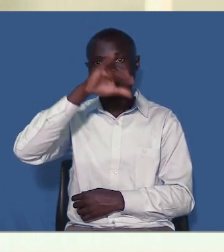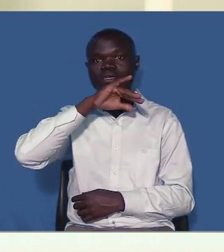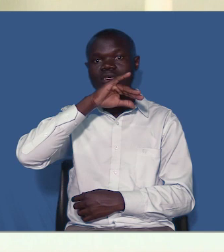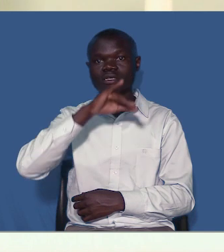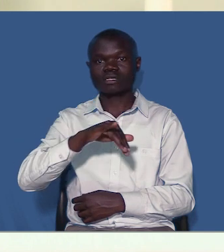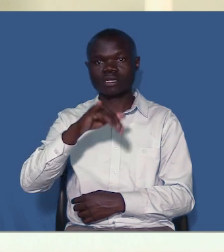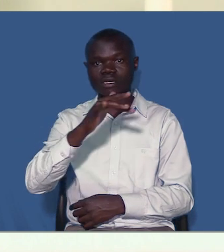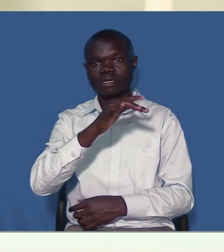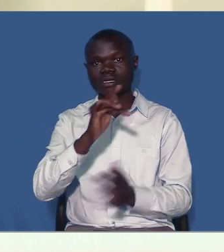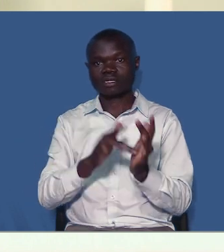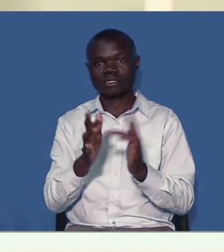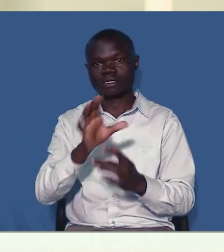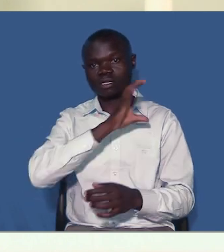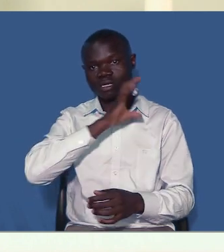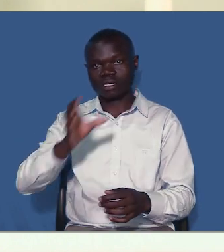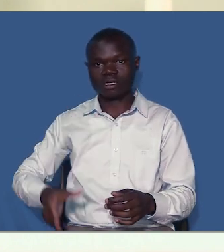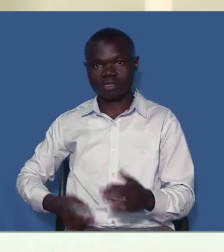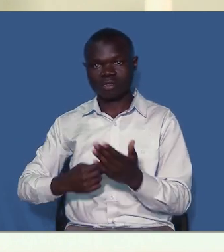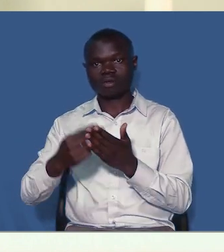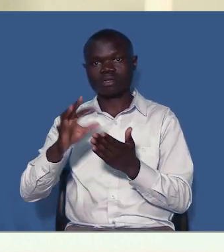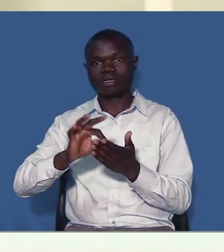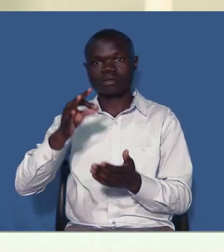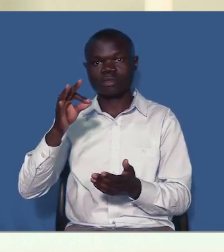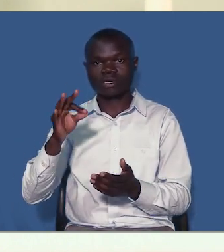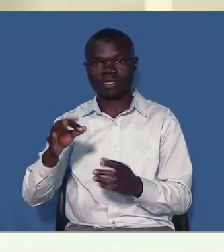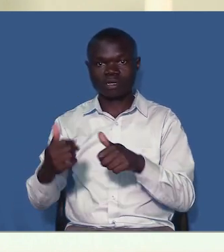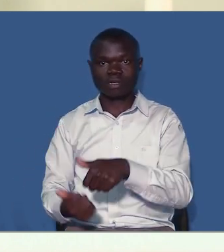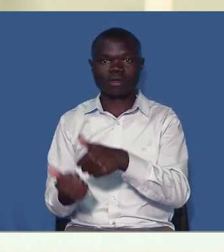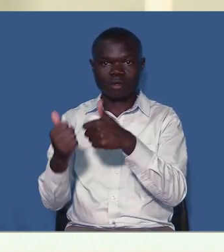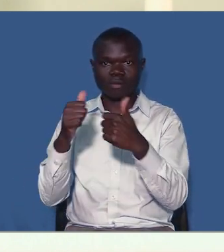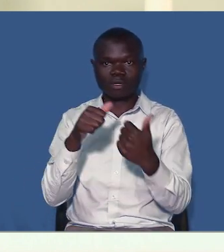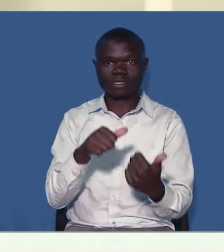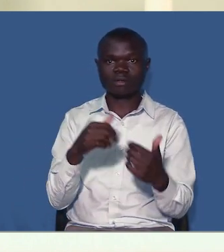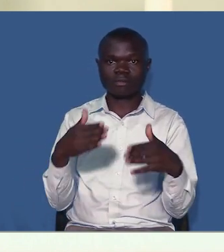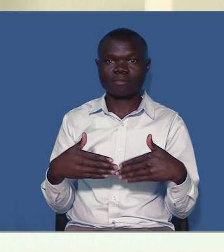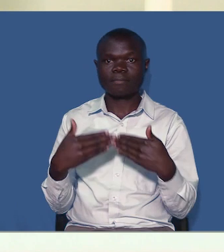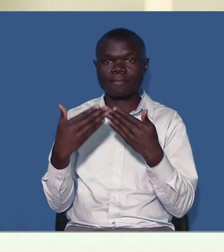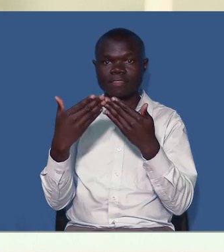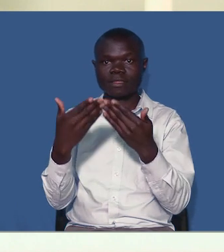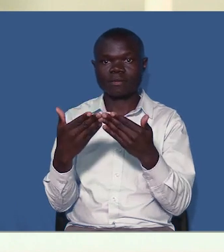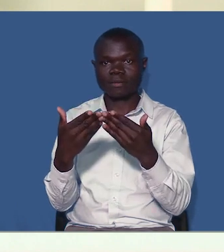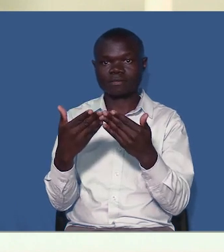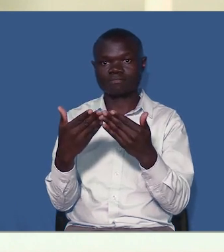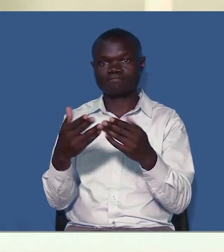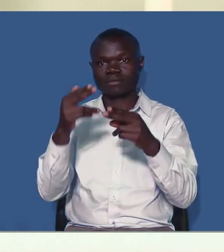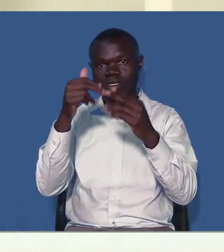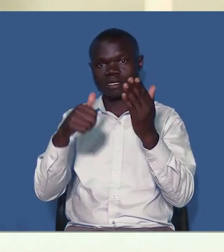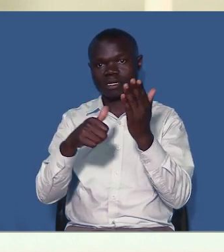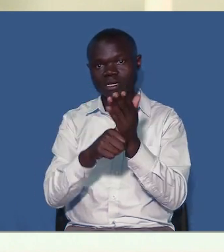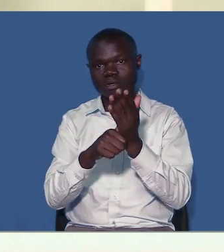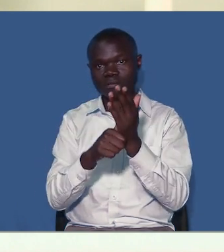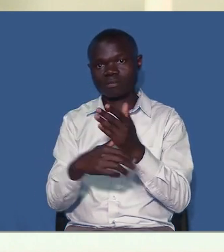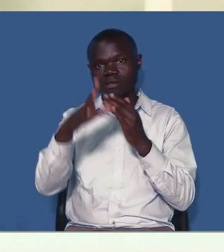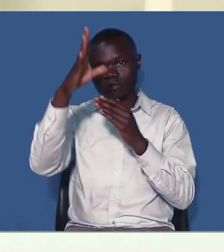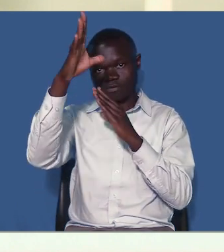Jesus Christ, and the Holy Spirit. Baptism is administered in the name of the Father and of